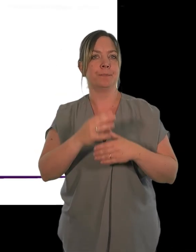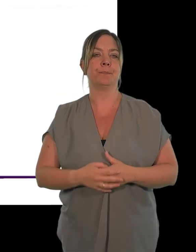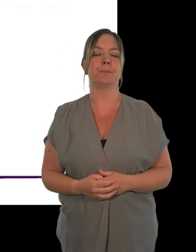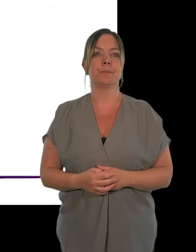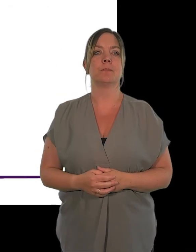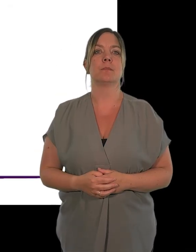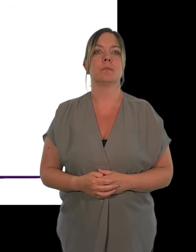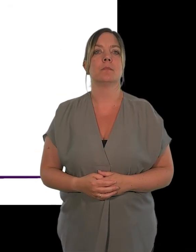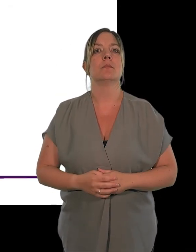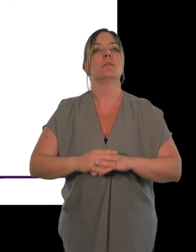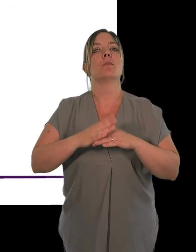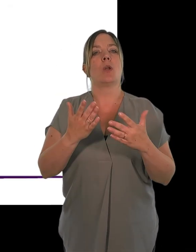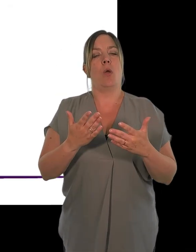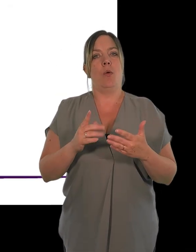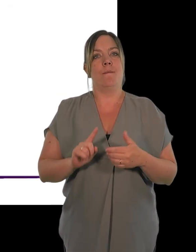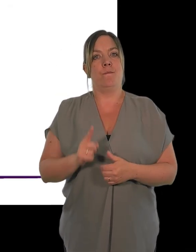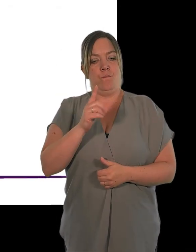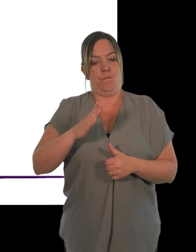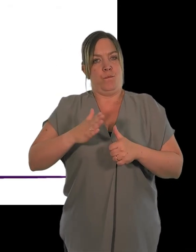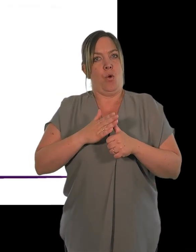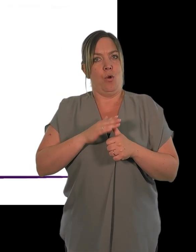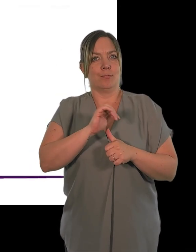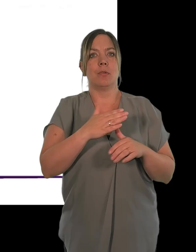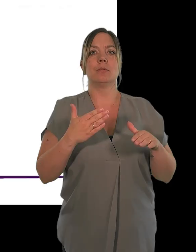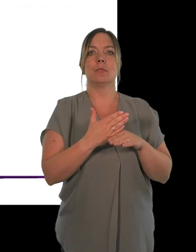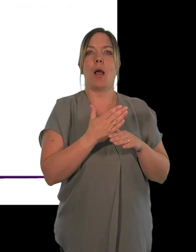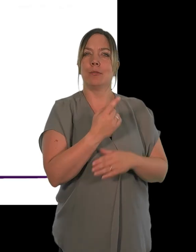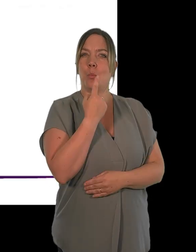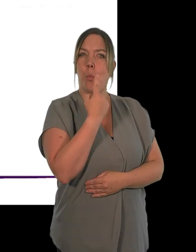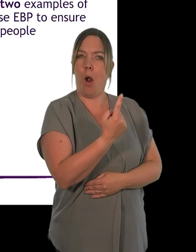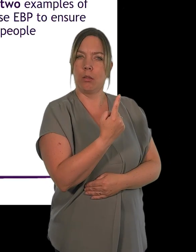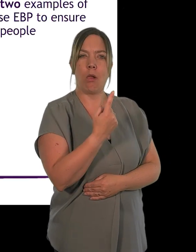So firstly, let's look over task 1.